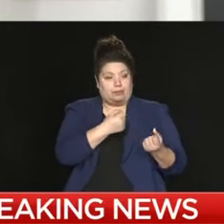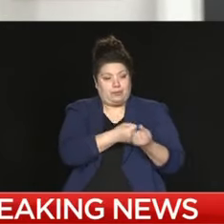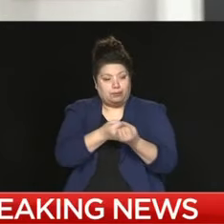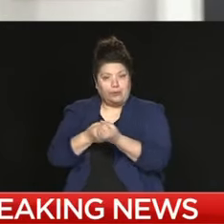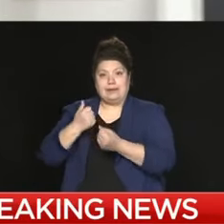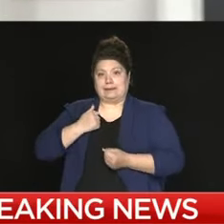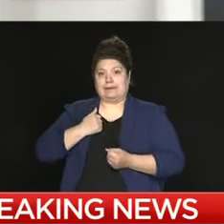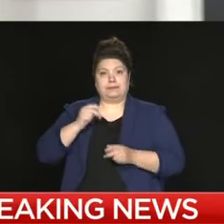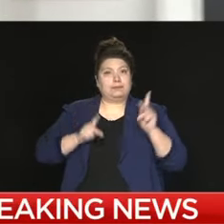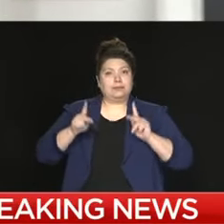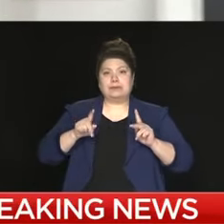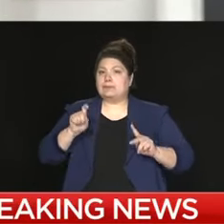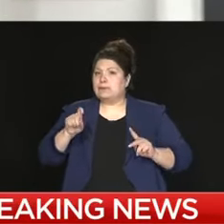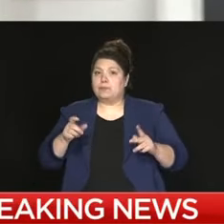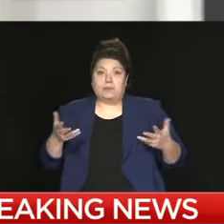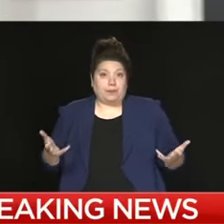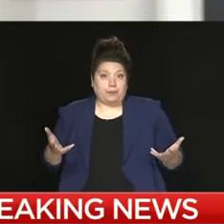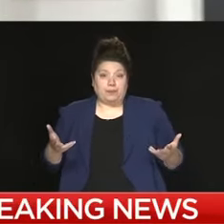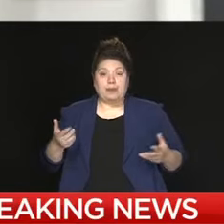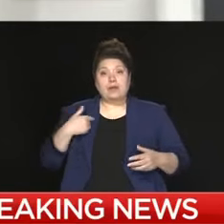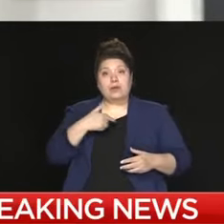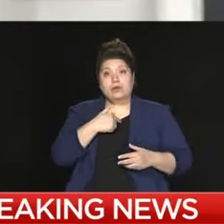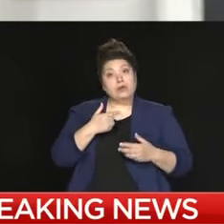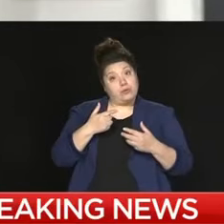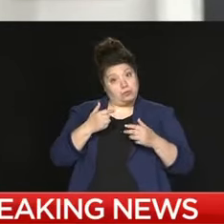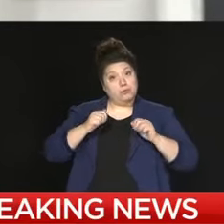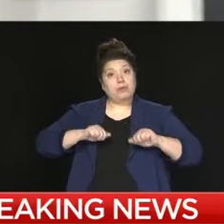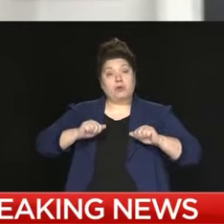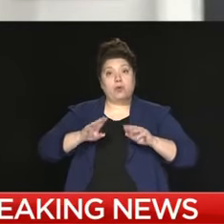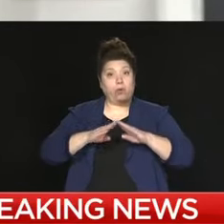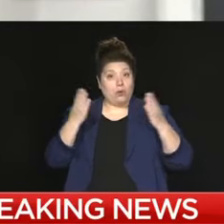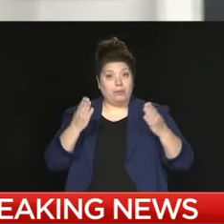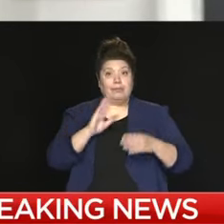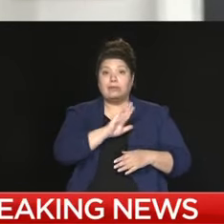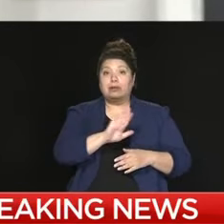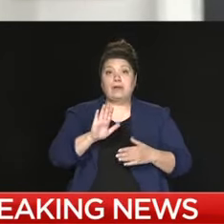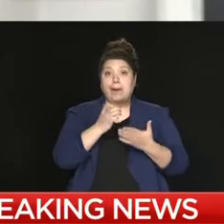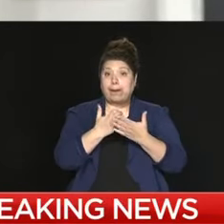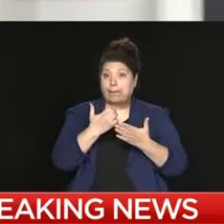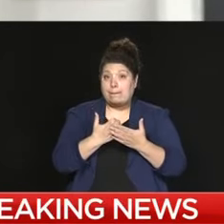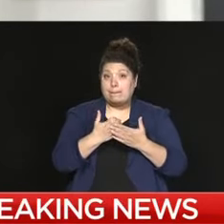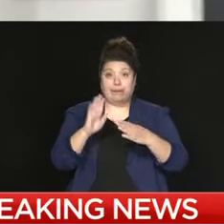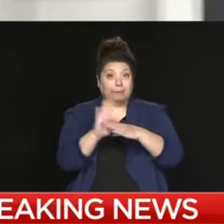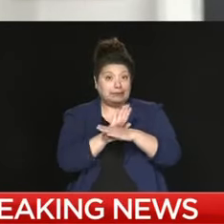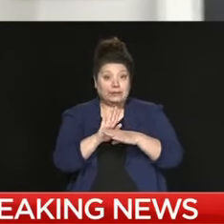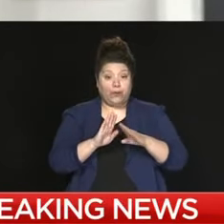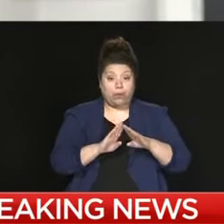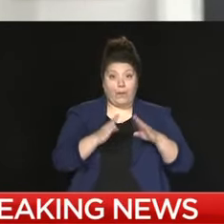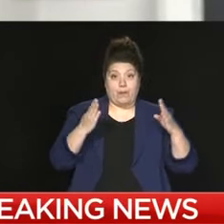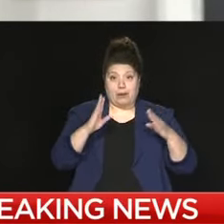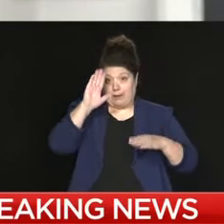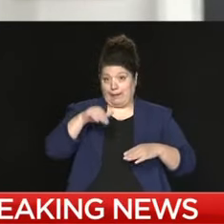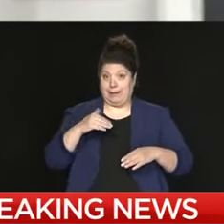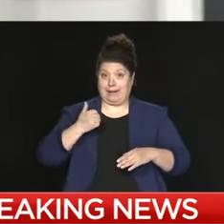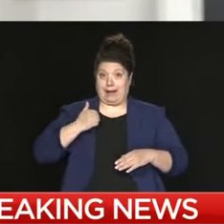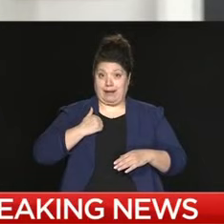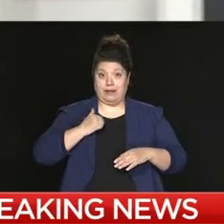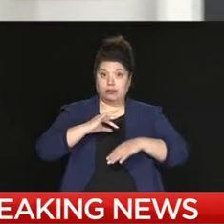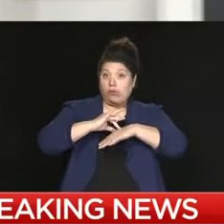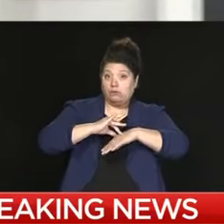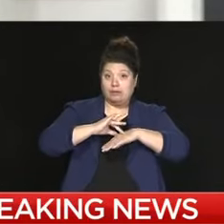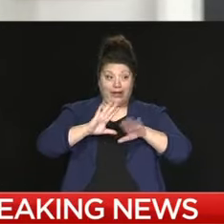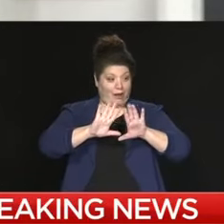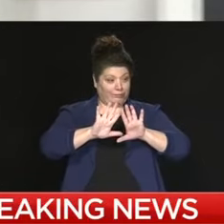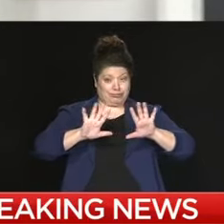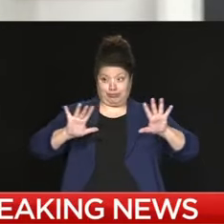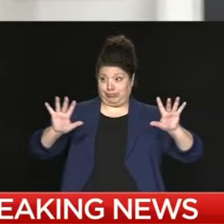time. We're also going to talk about reopening parts of the economy. Canada is a vast country, and some regions